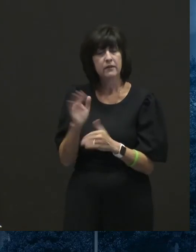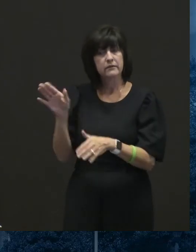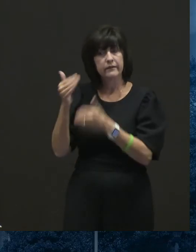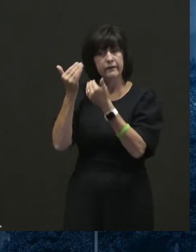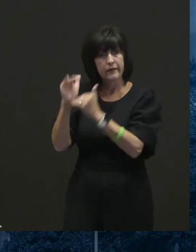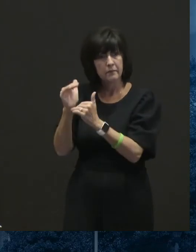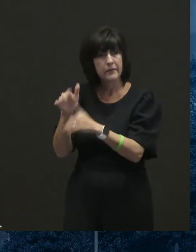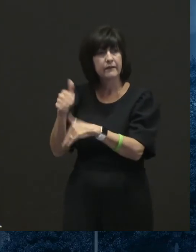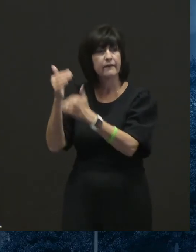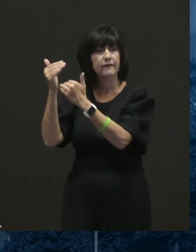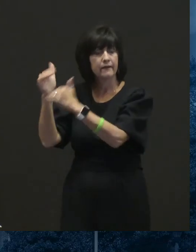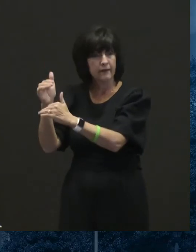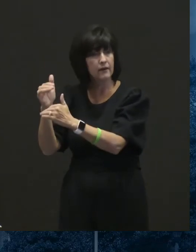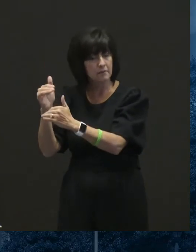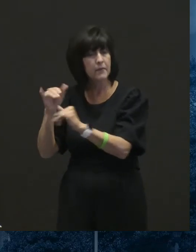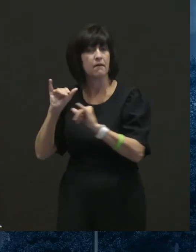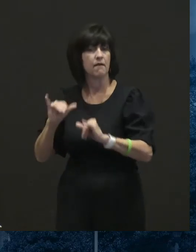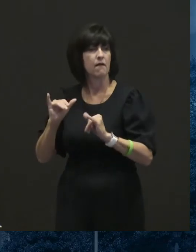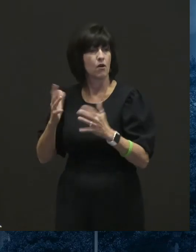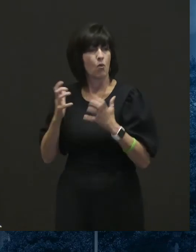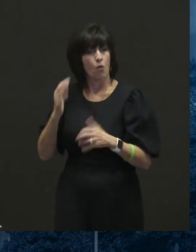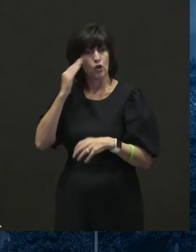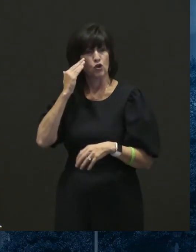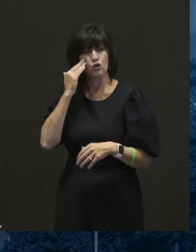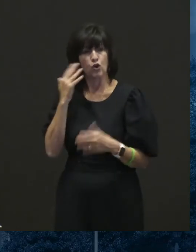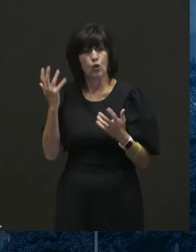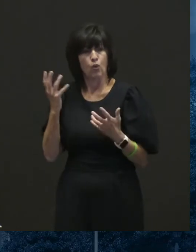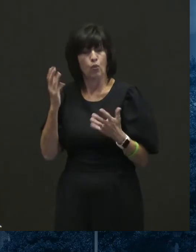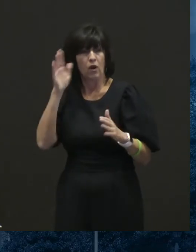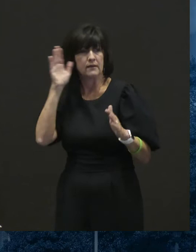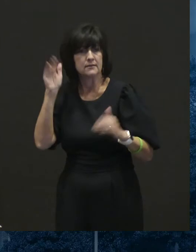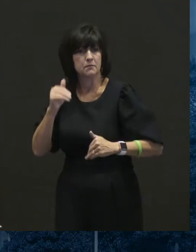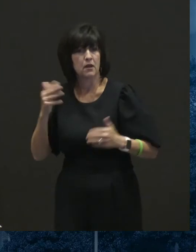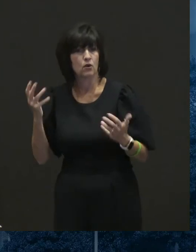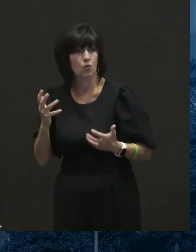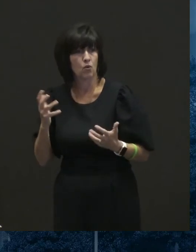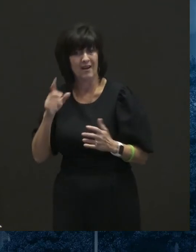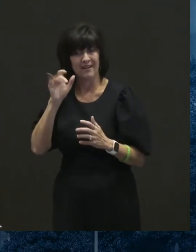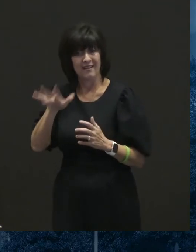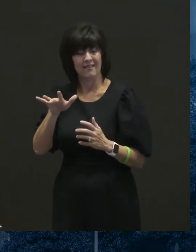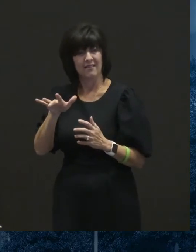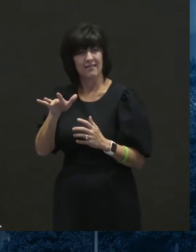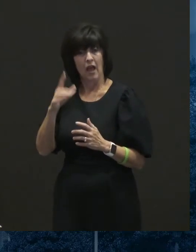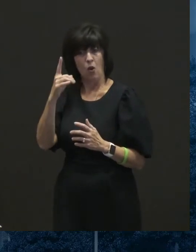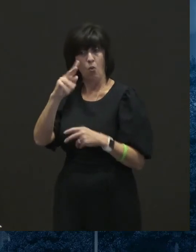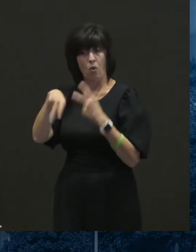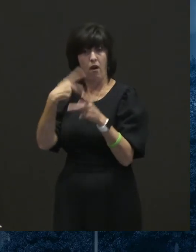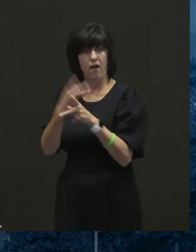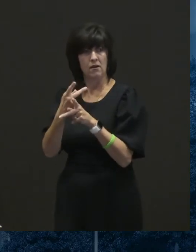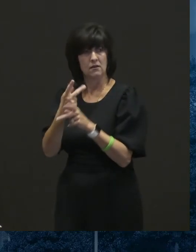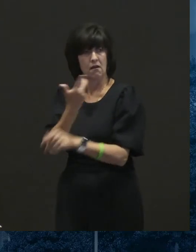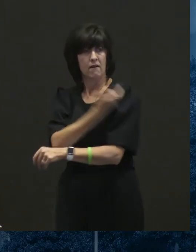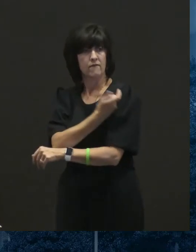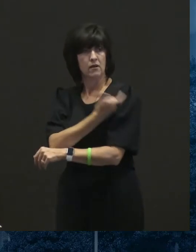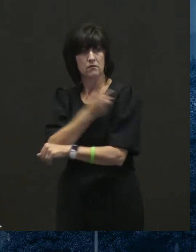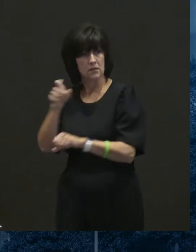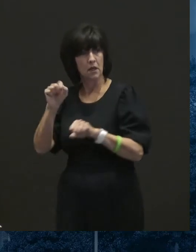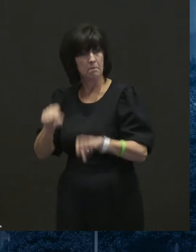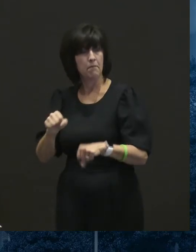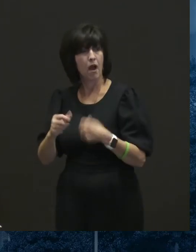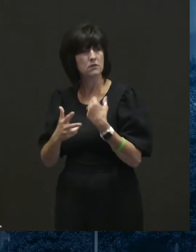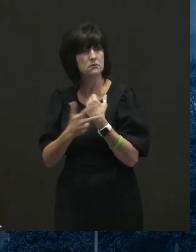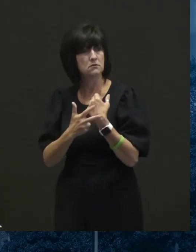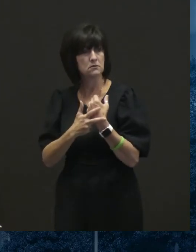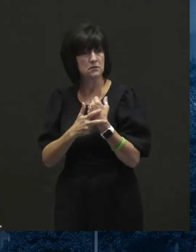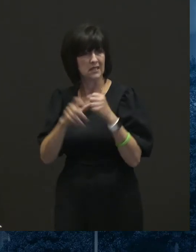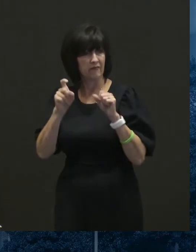about what to expect. For example, one particular vaccine has to be stored at a very, very low temperature, negative 80